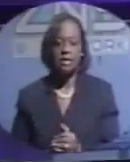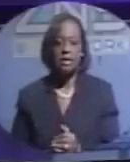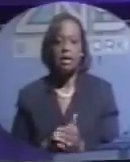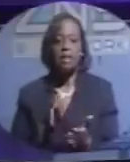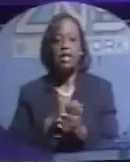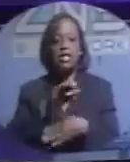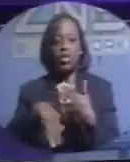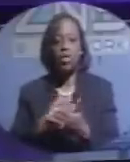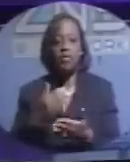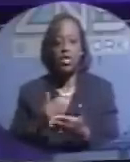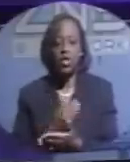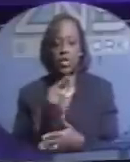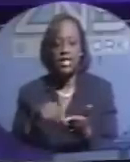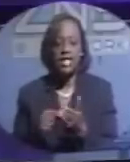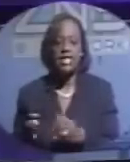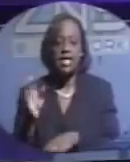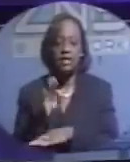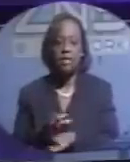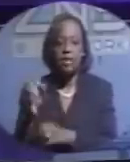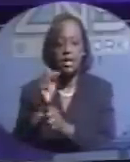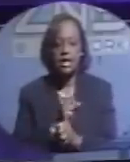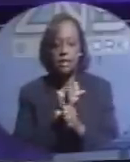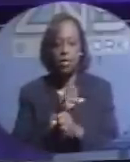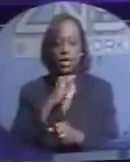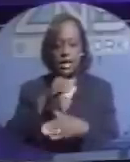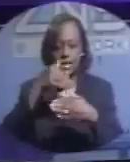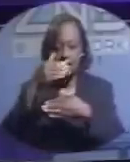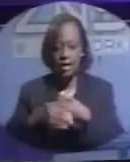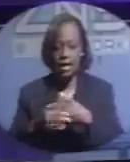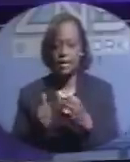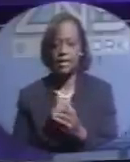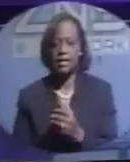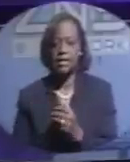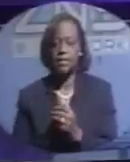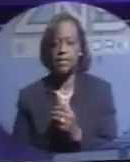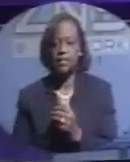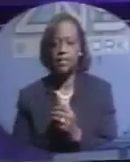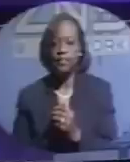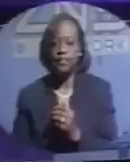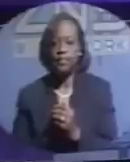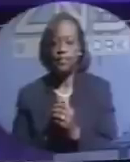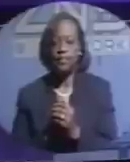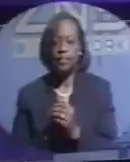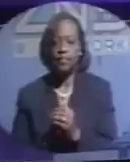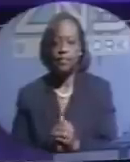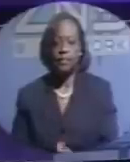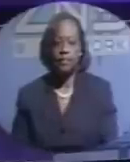evening, but don't go anywhere just yet. Sports is next with Chris Saunders.